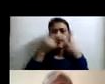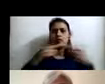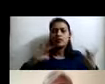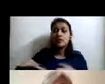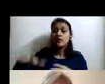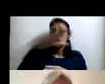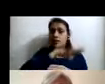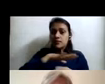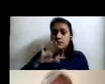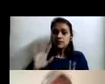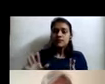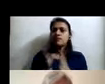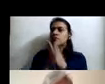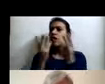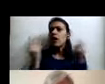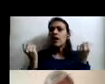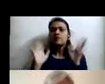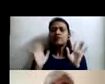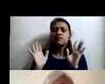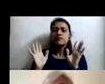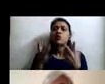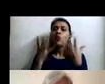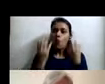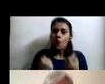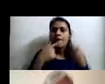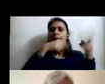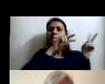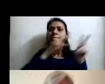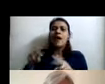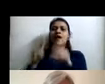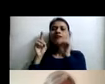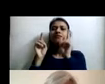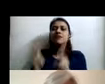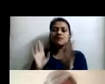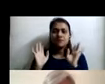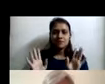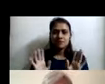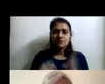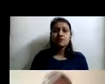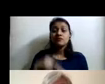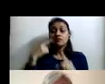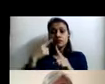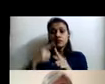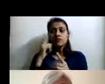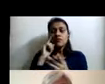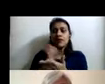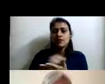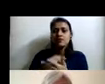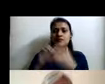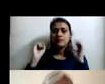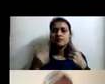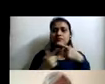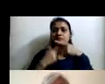had disappeared and we were hoping that it would come back if we created the right habitat. We also started a training program for